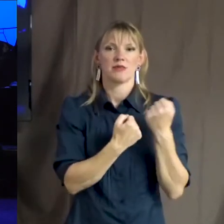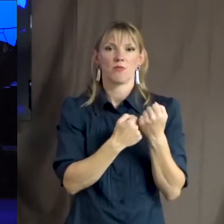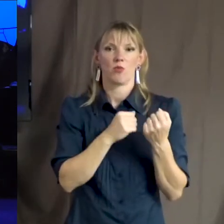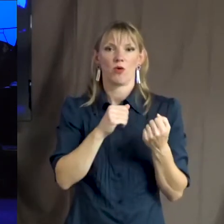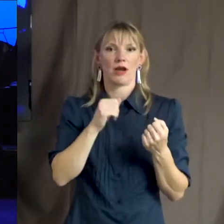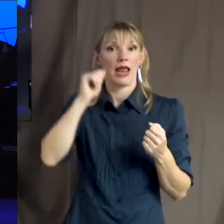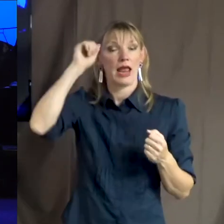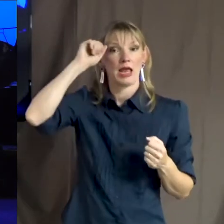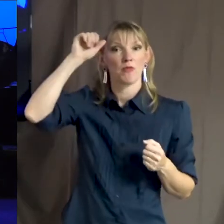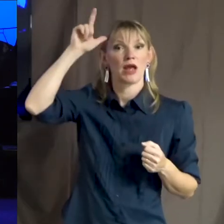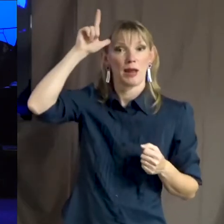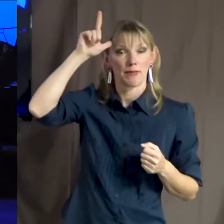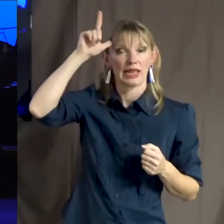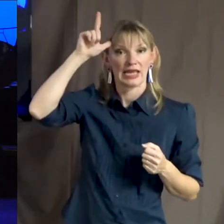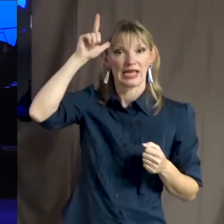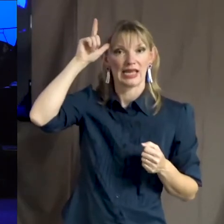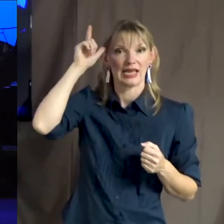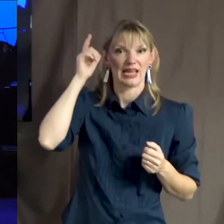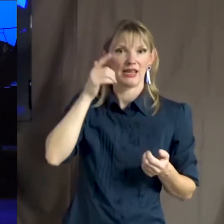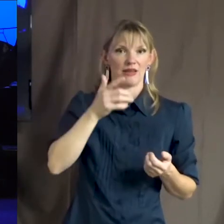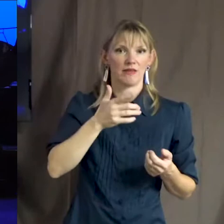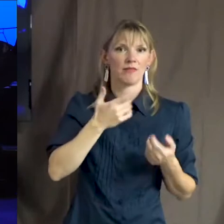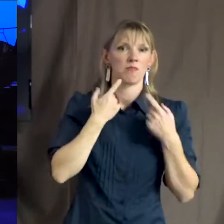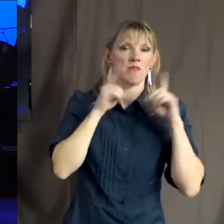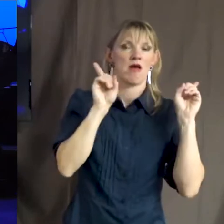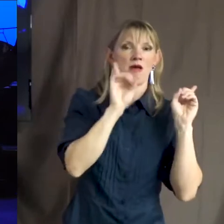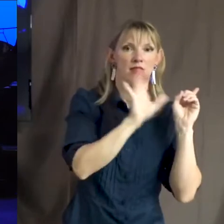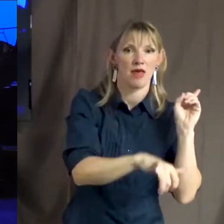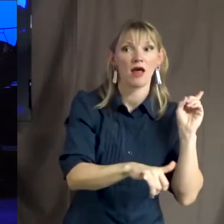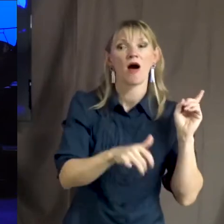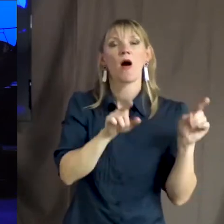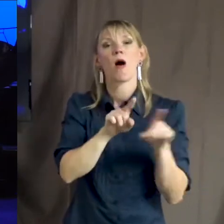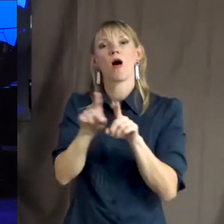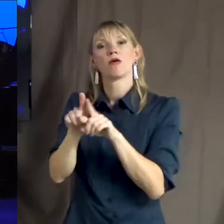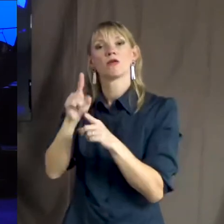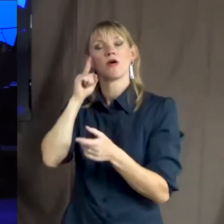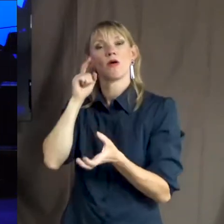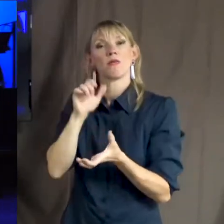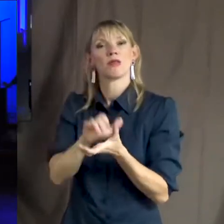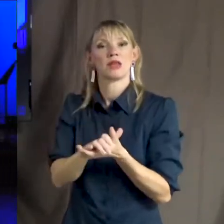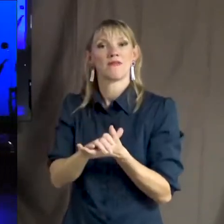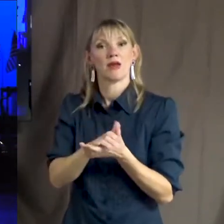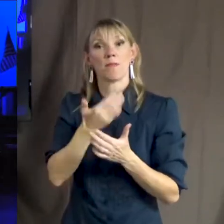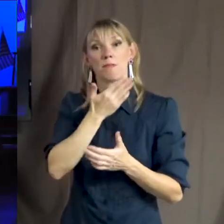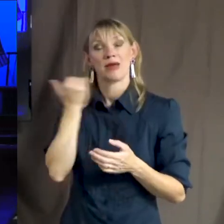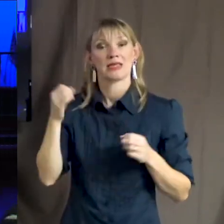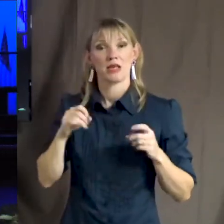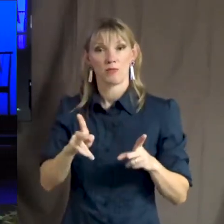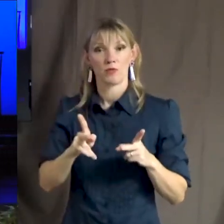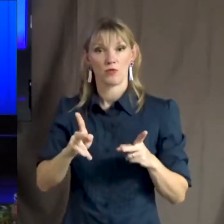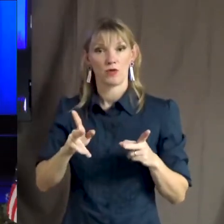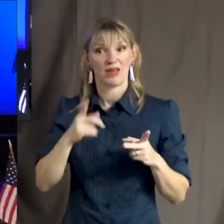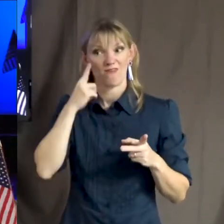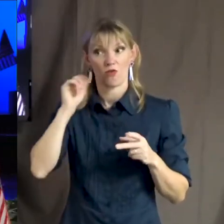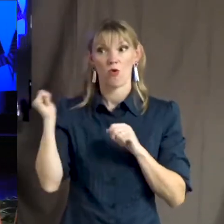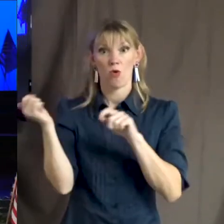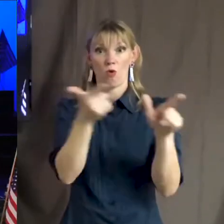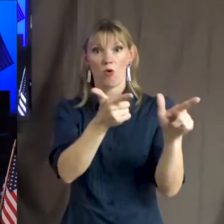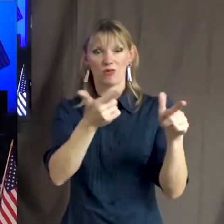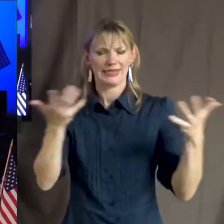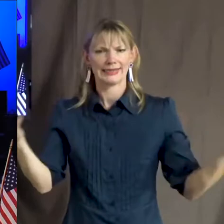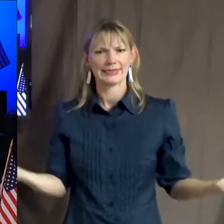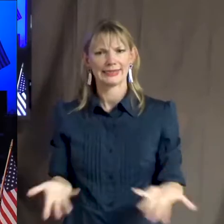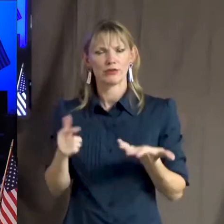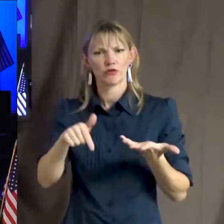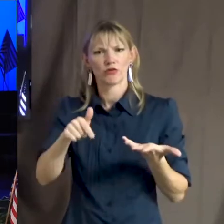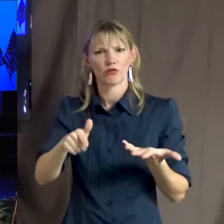Emancipation Proclamation, but he believed that the best opportunity for all of us Americans was in this country, in its